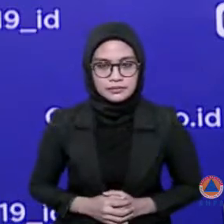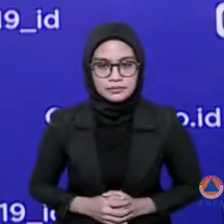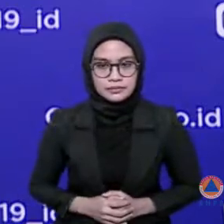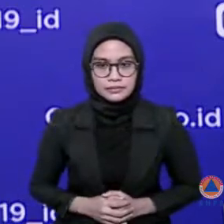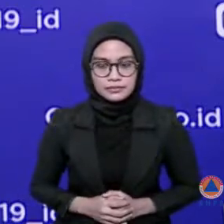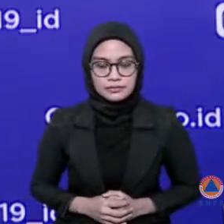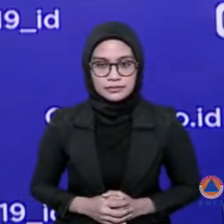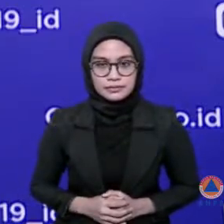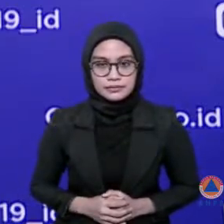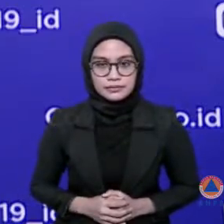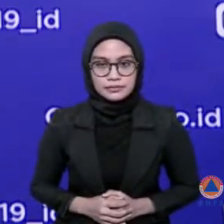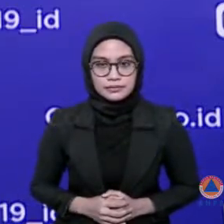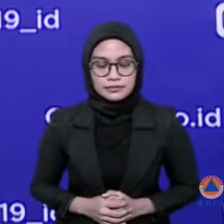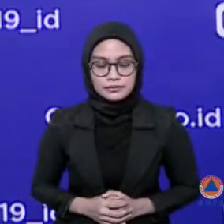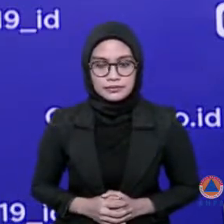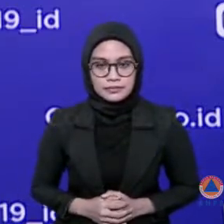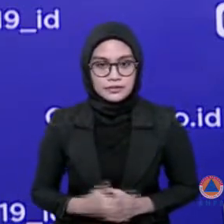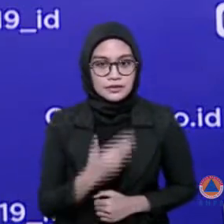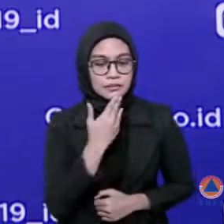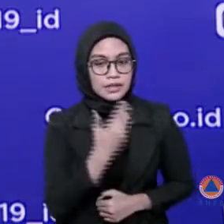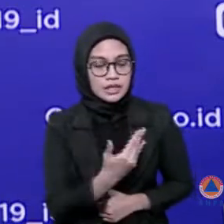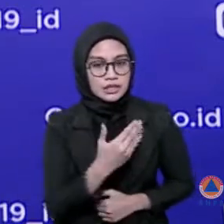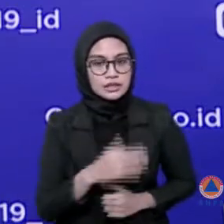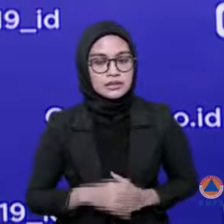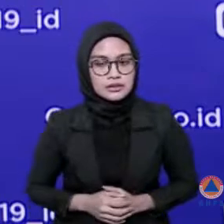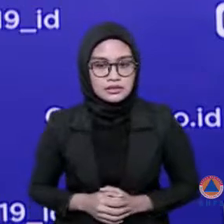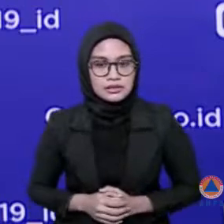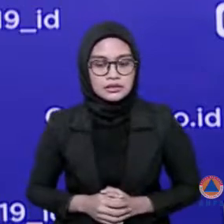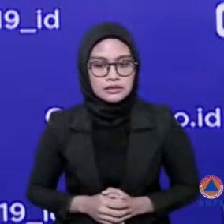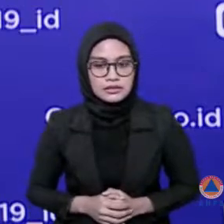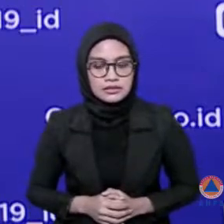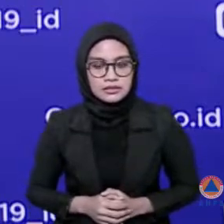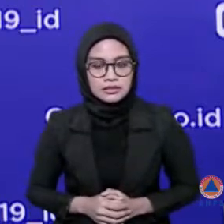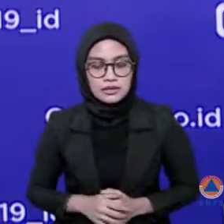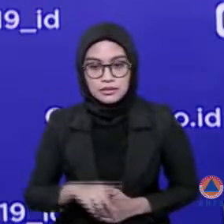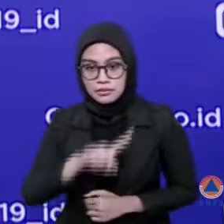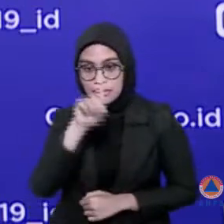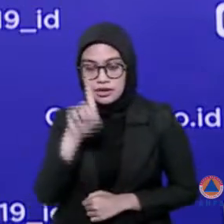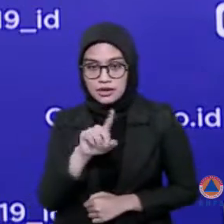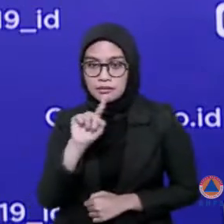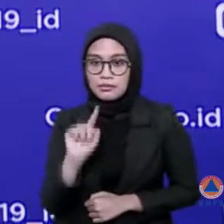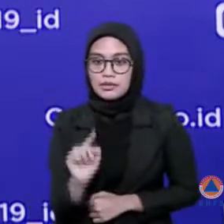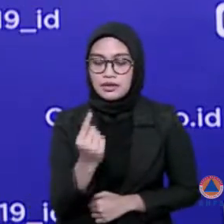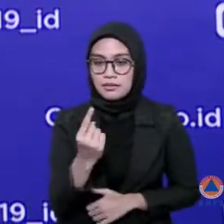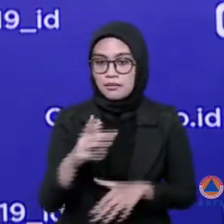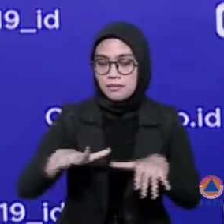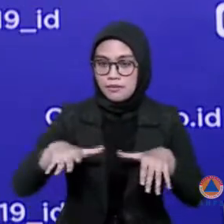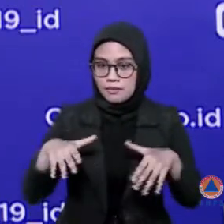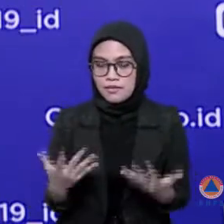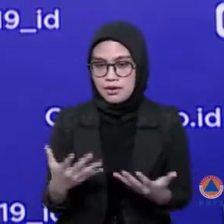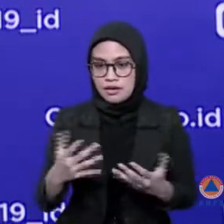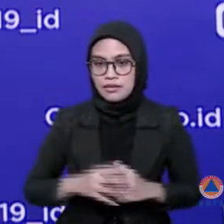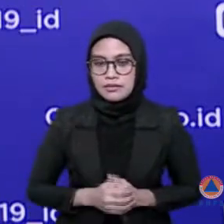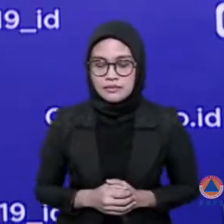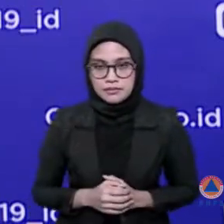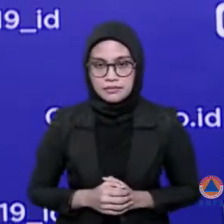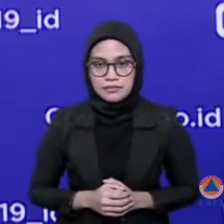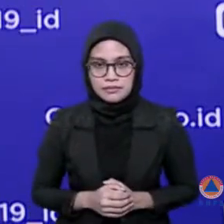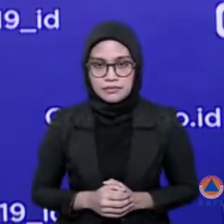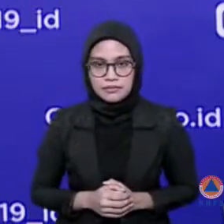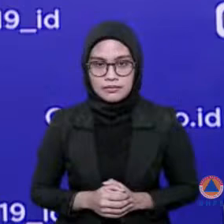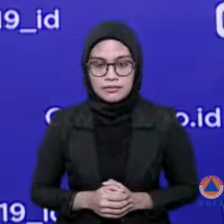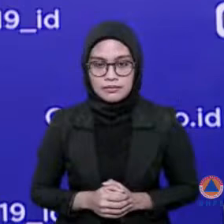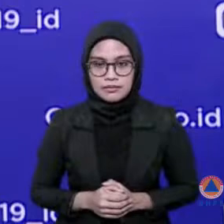Thank you, Professor Wiku. The first question is from at Davis Reuters, Lucy Gado AFP, and Lotta Hedberg